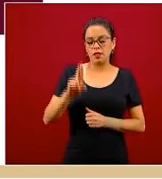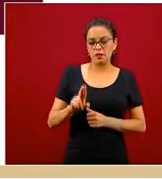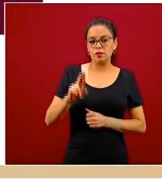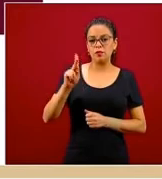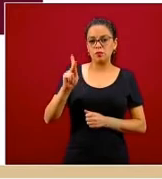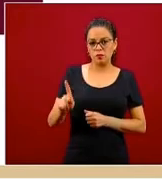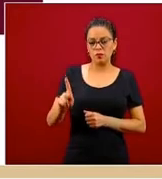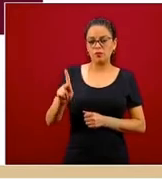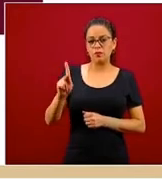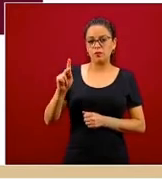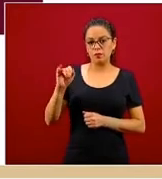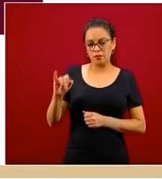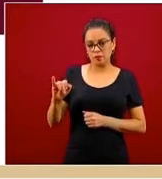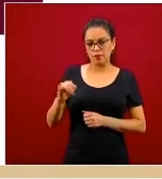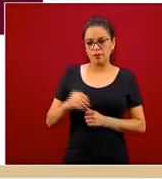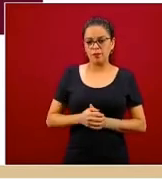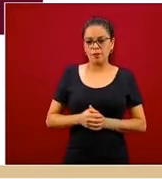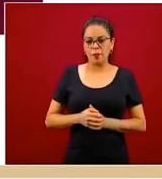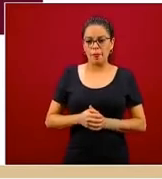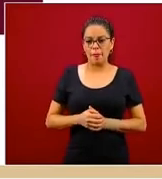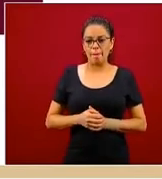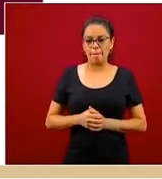disease residue.